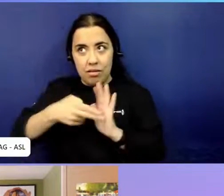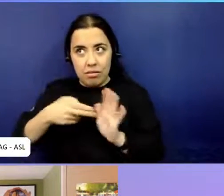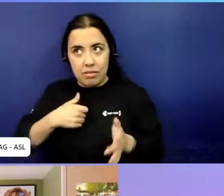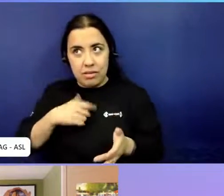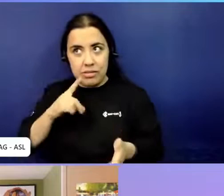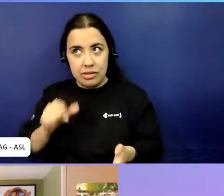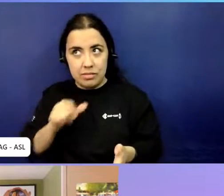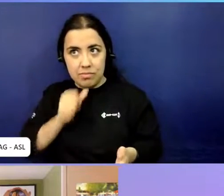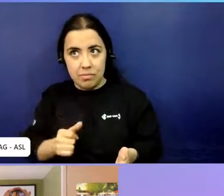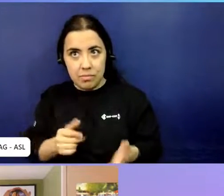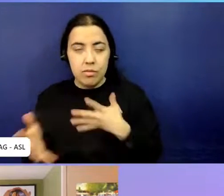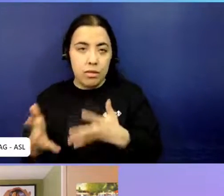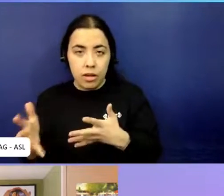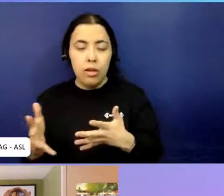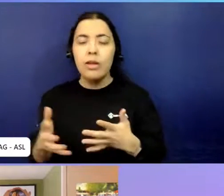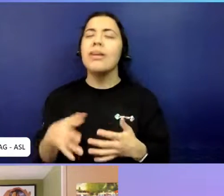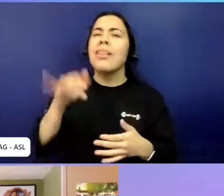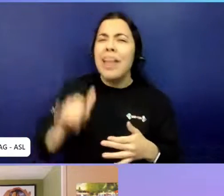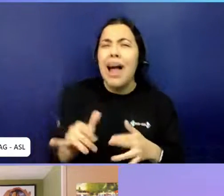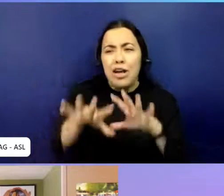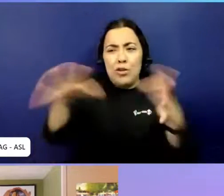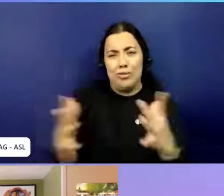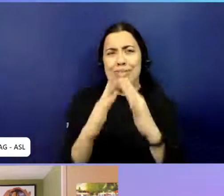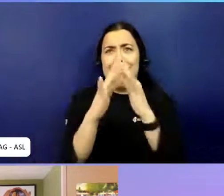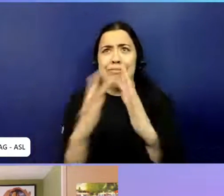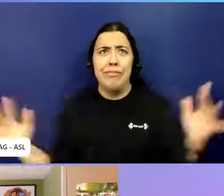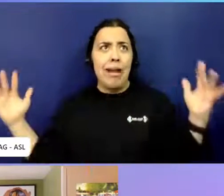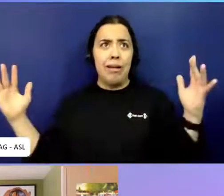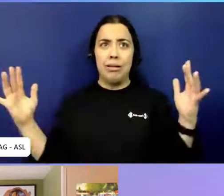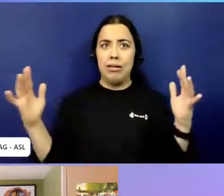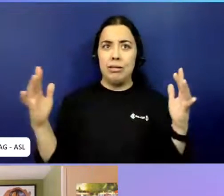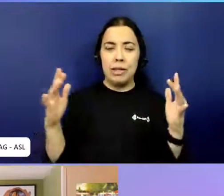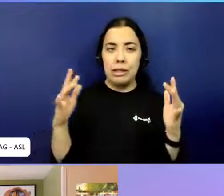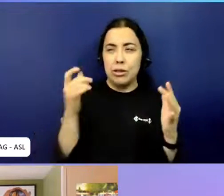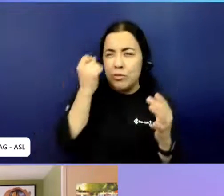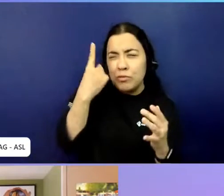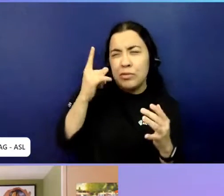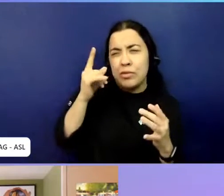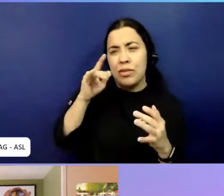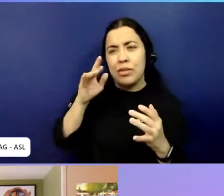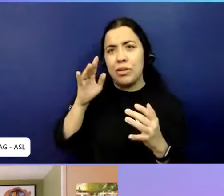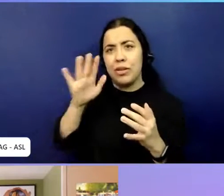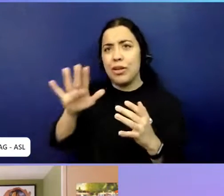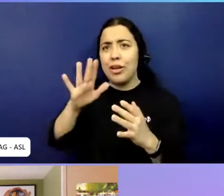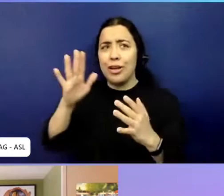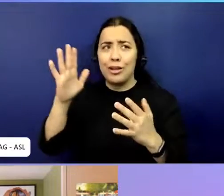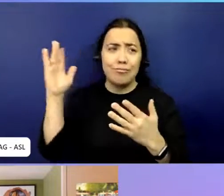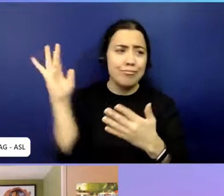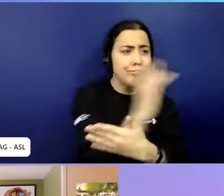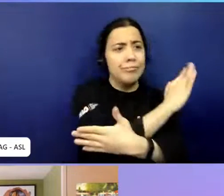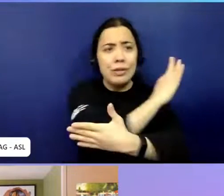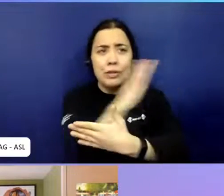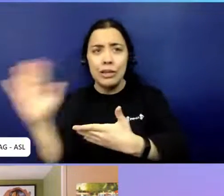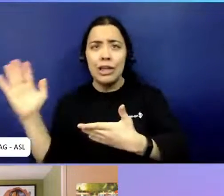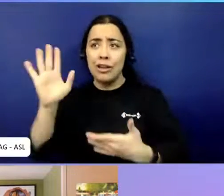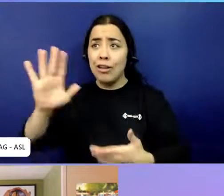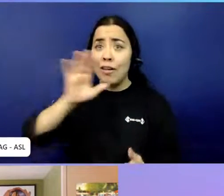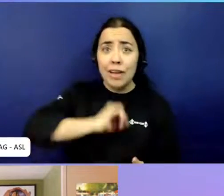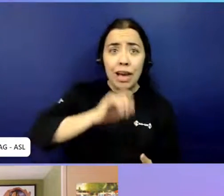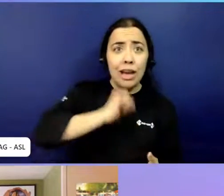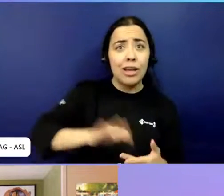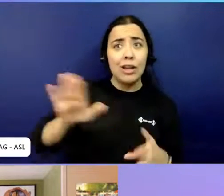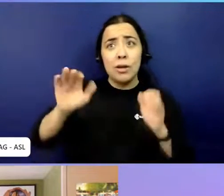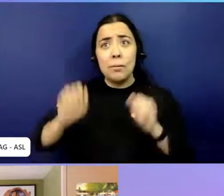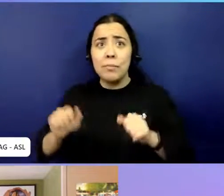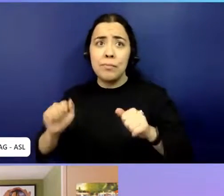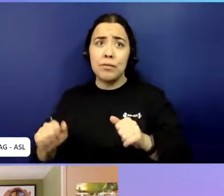social impact of those barriers and the wage and age and the ability to thrive. We're